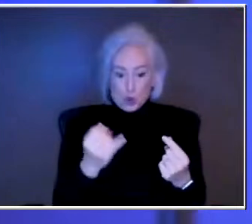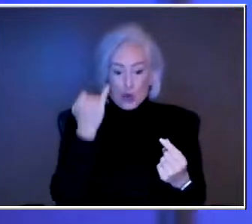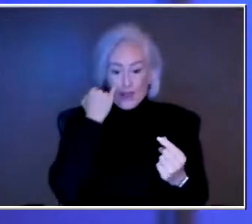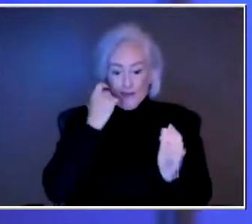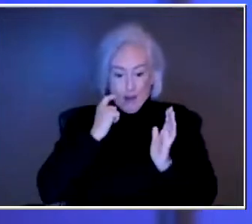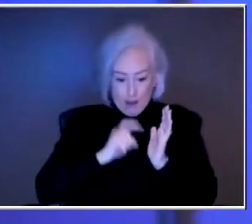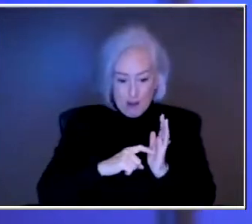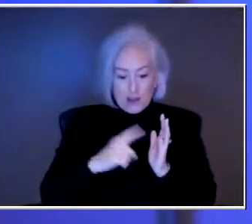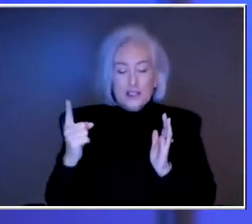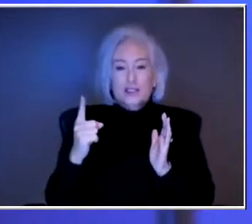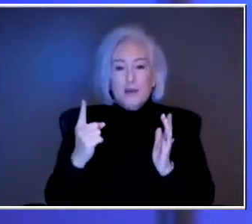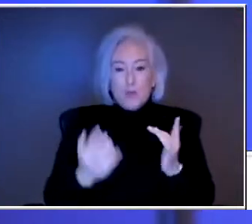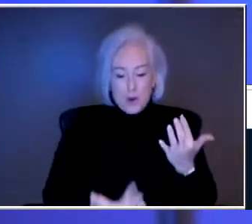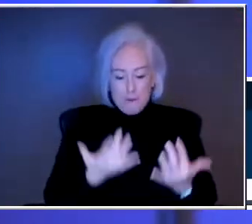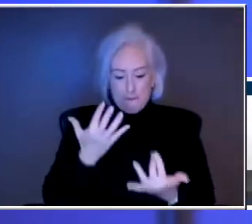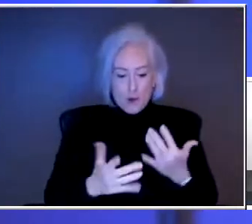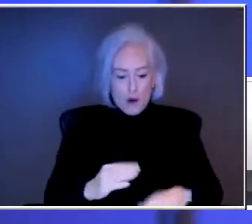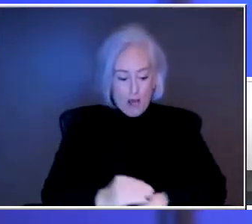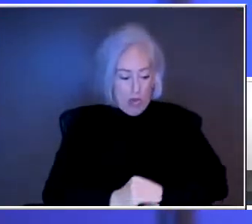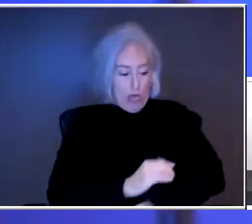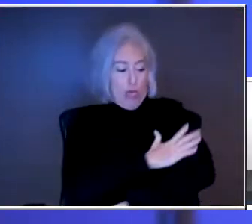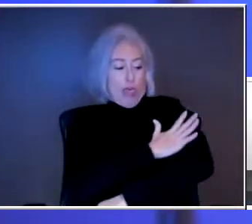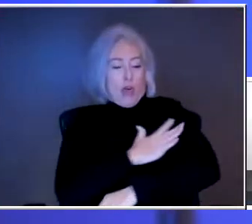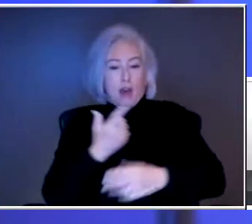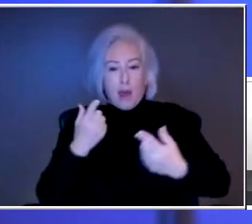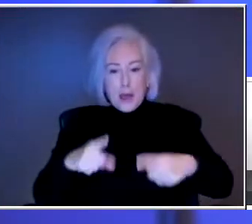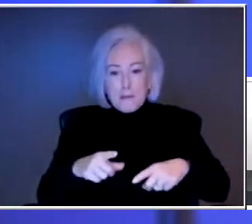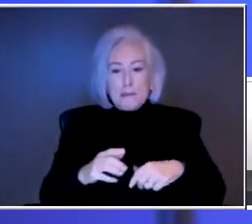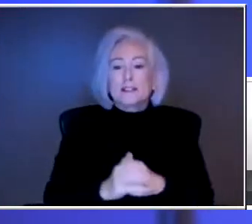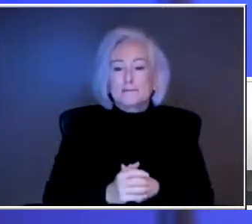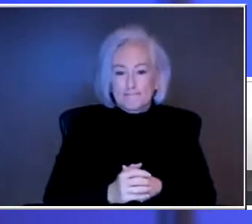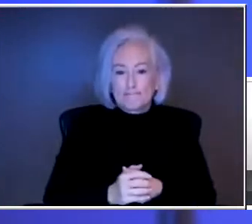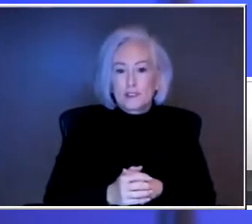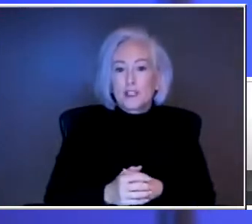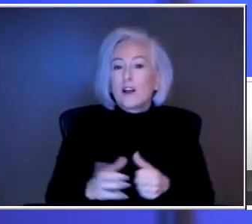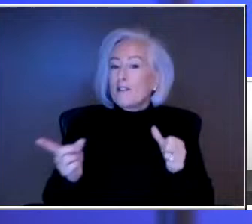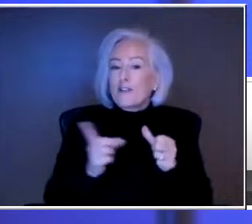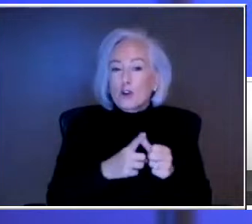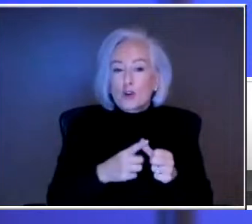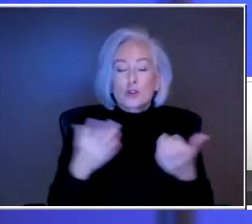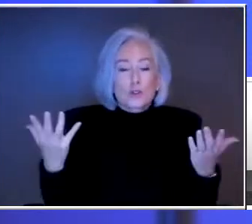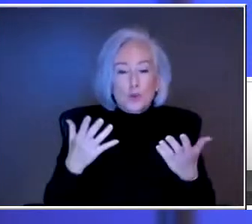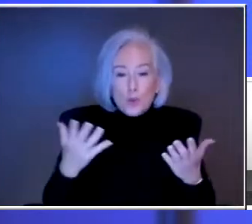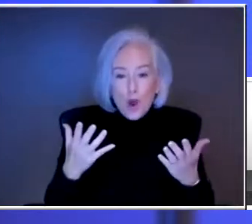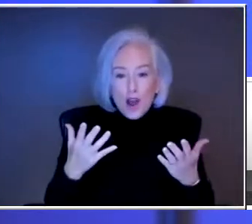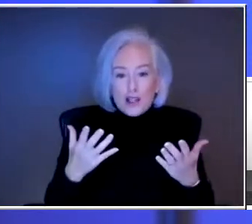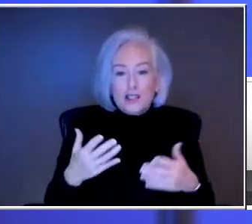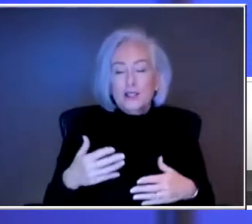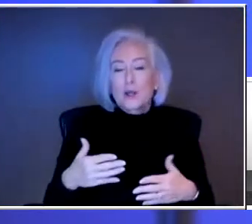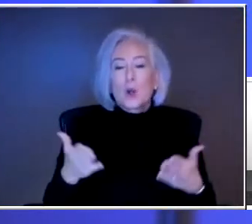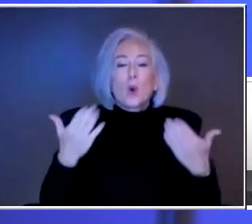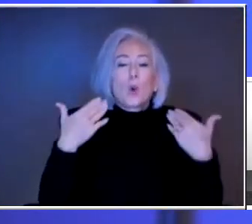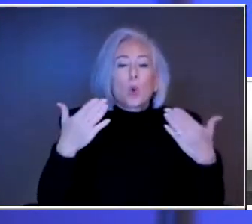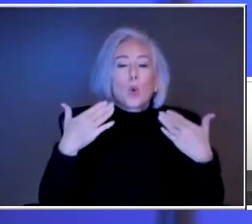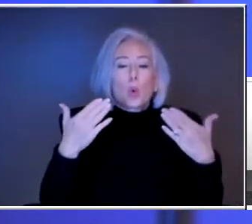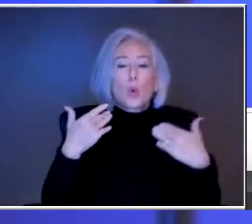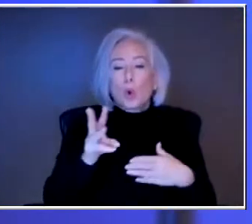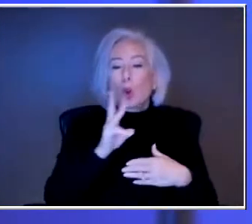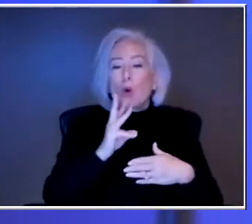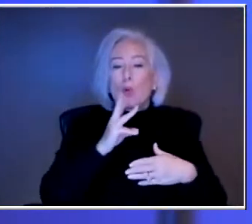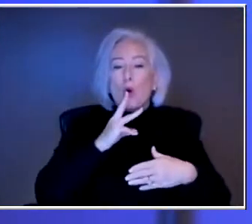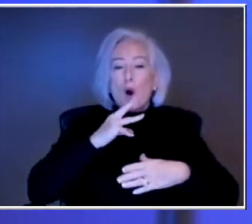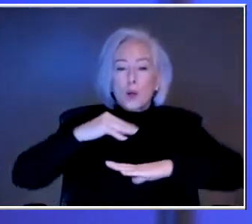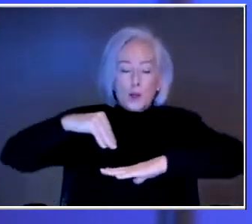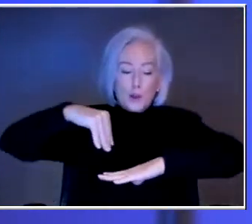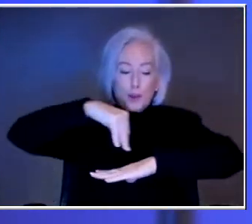to stop that burning process. So run cool water over the burn. If your clothes get stuck on, we don't want them